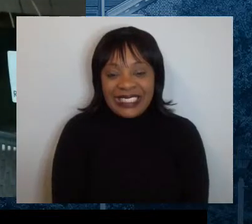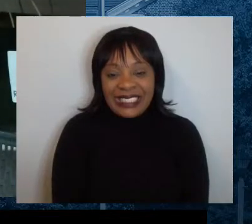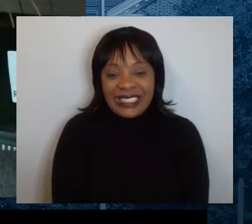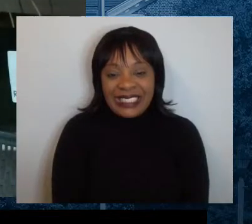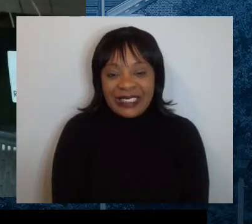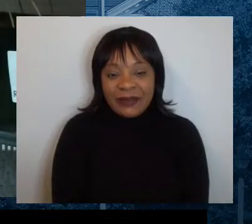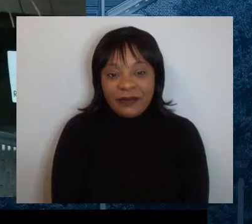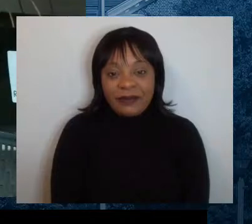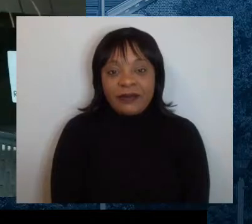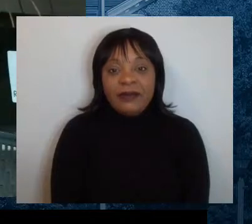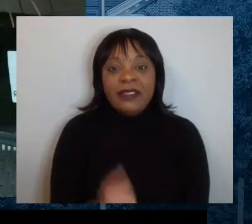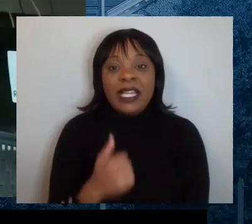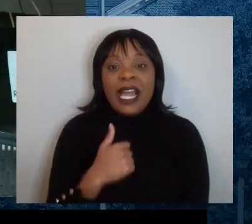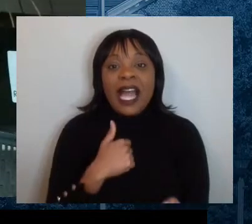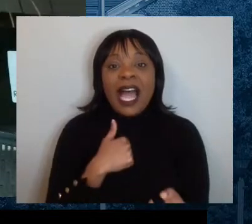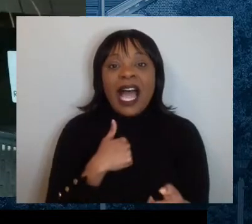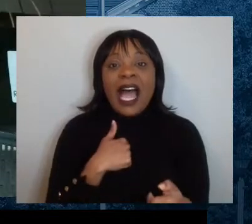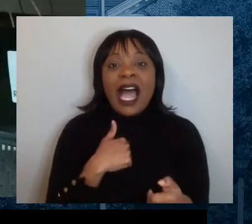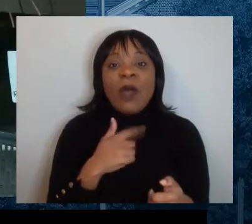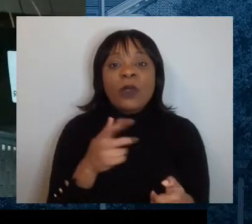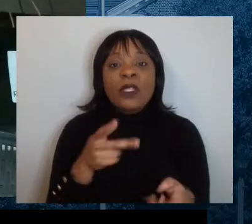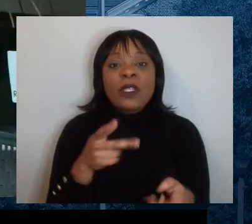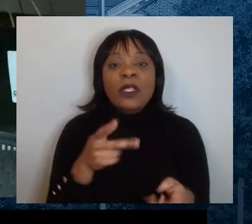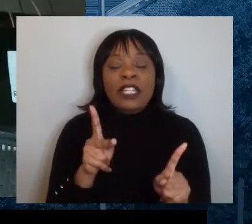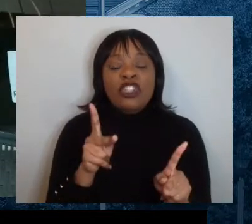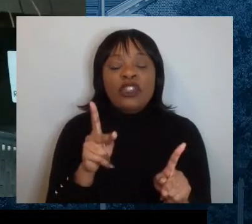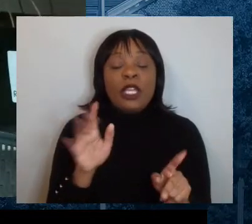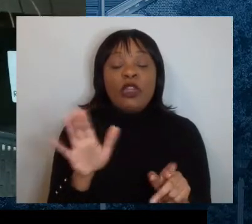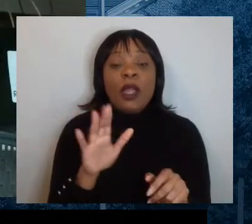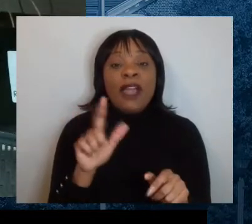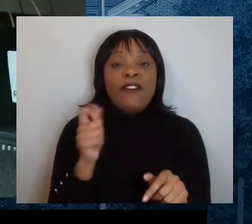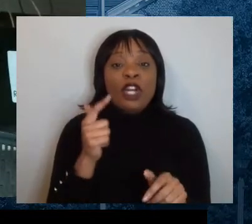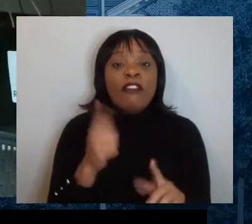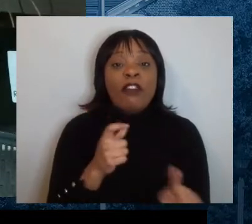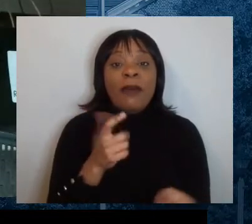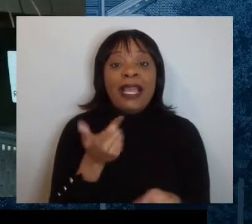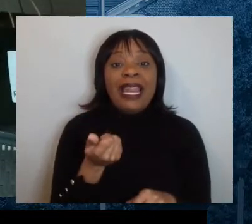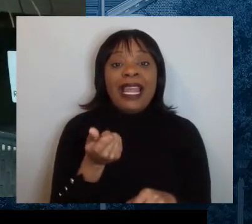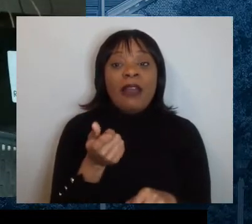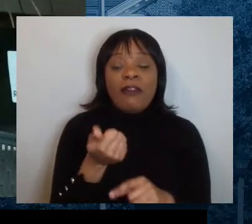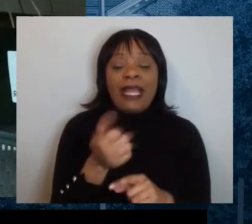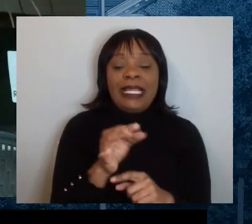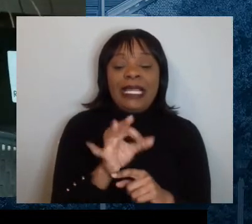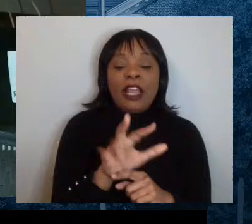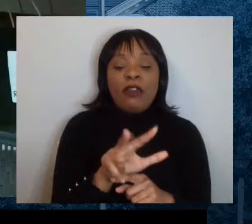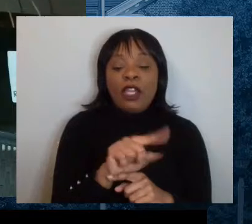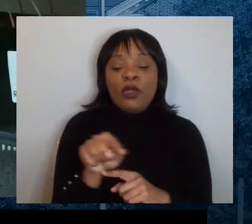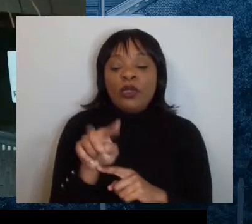was privileged to be your governor from '93 to 2001.